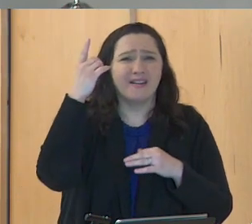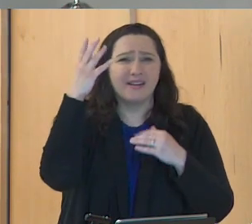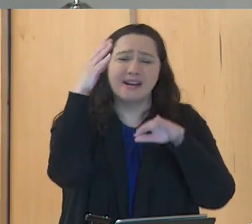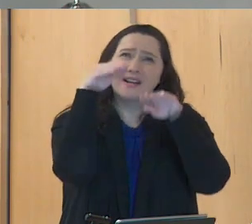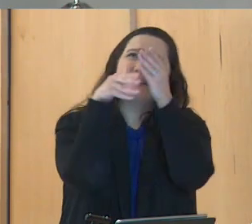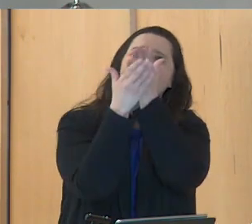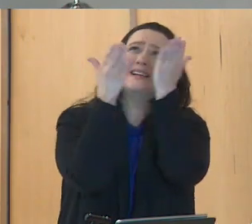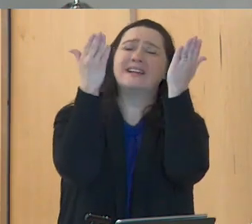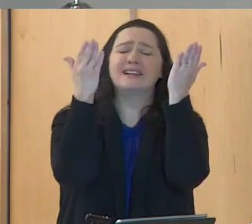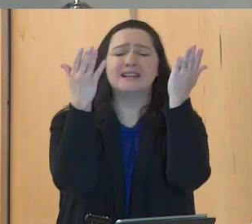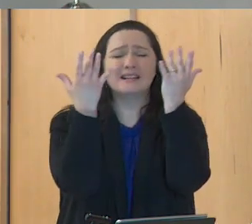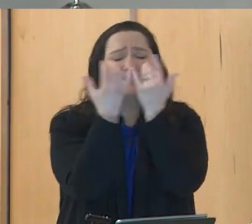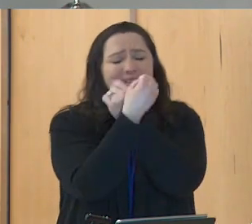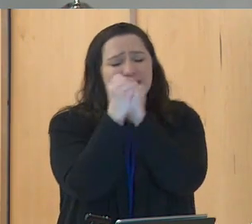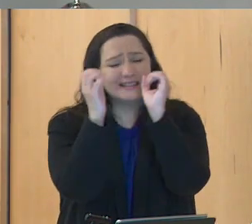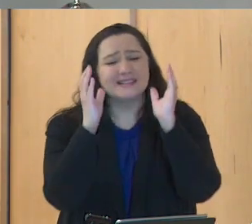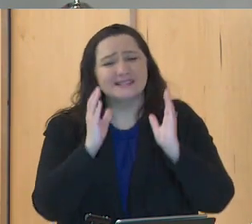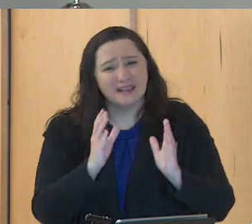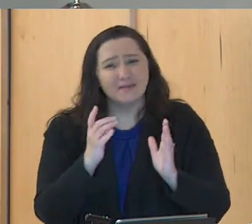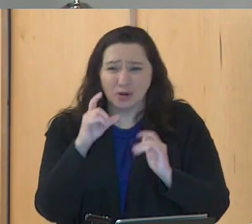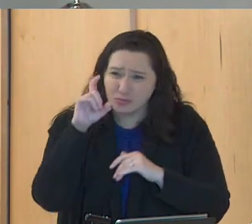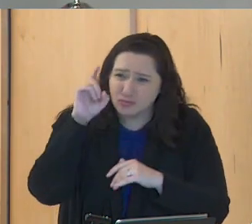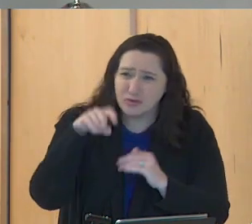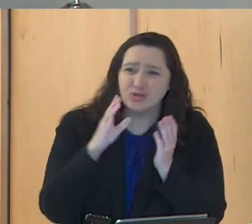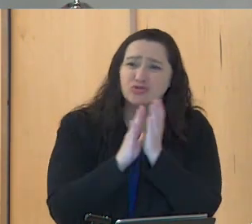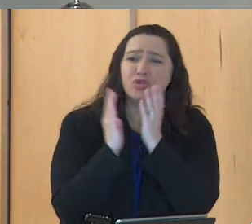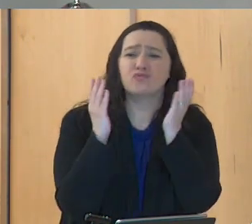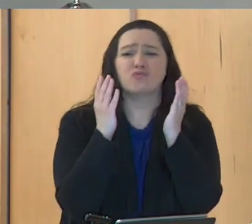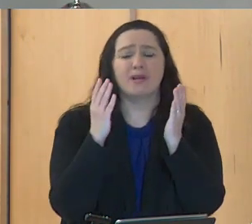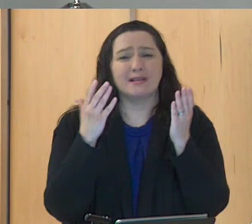that praise, not only here, but also in heaven.